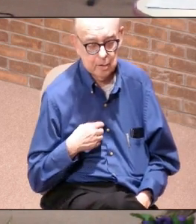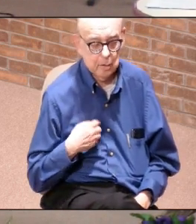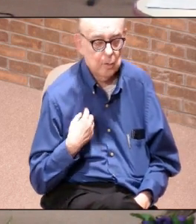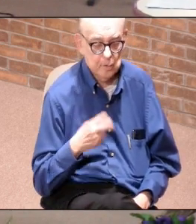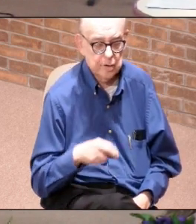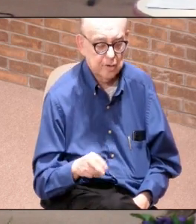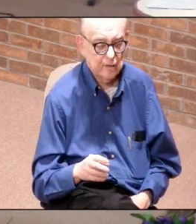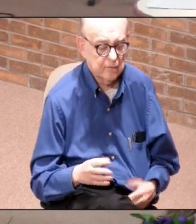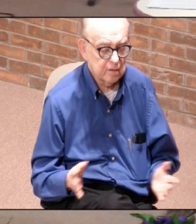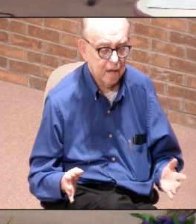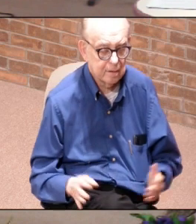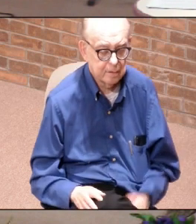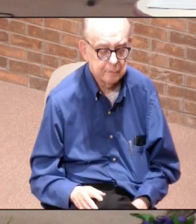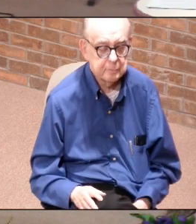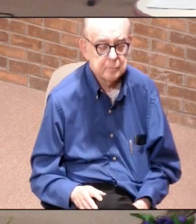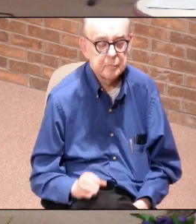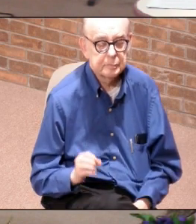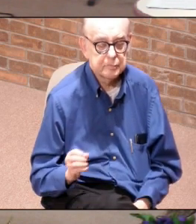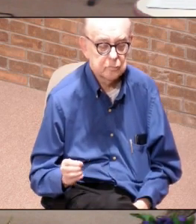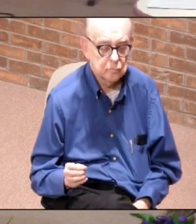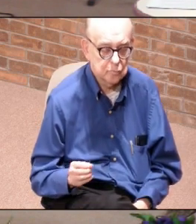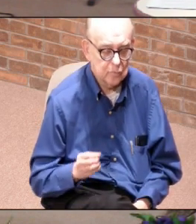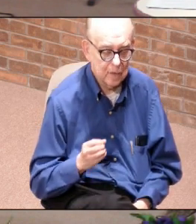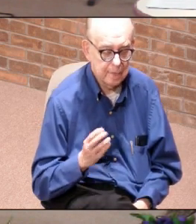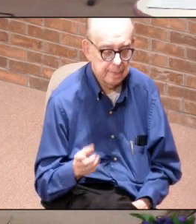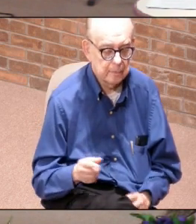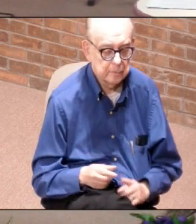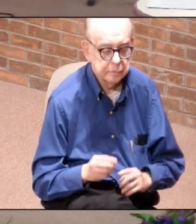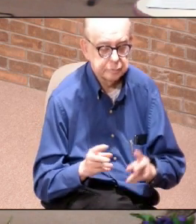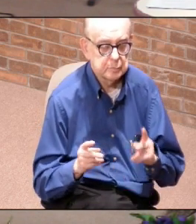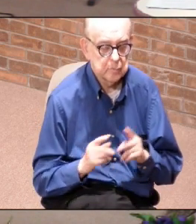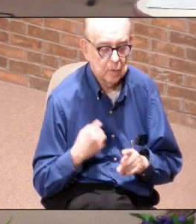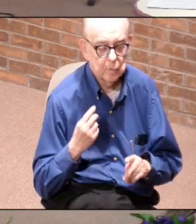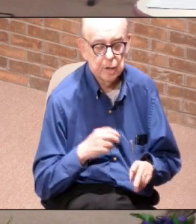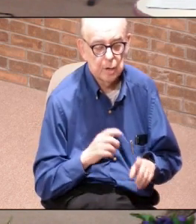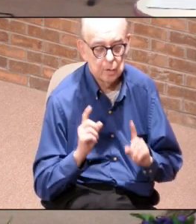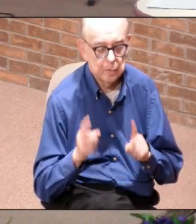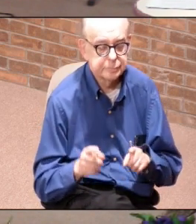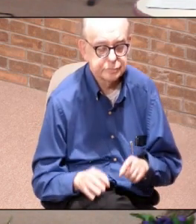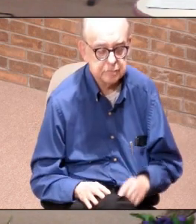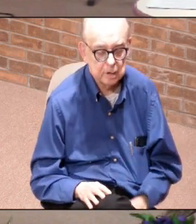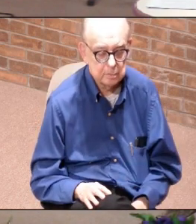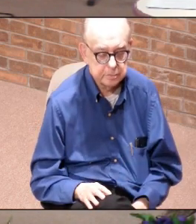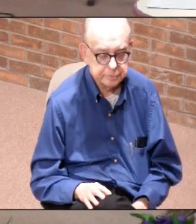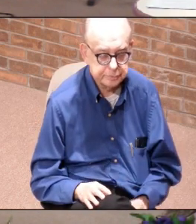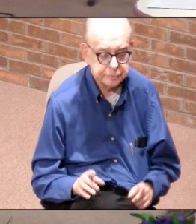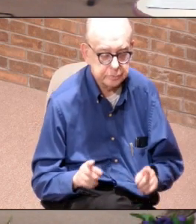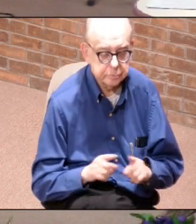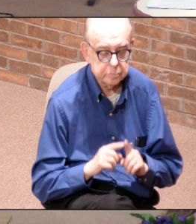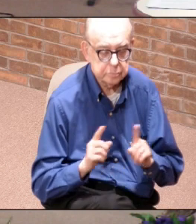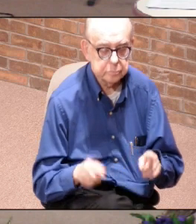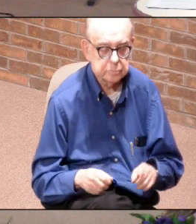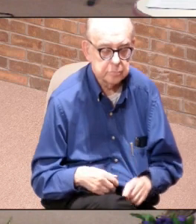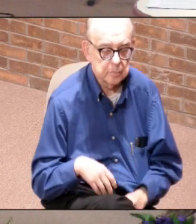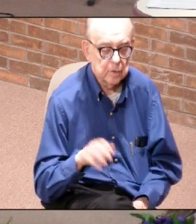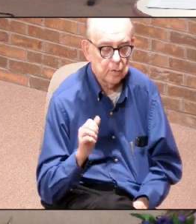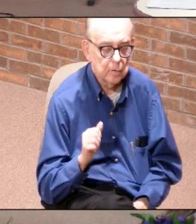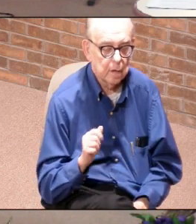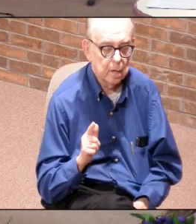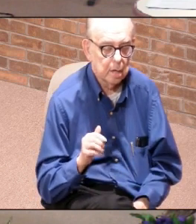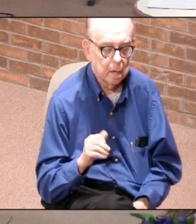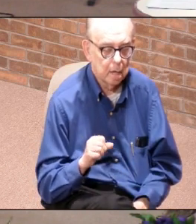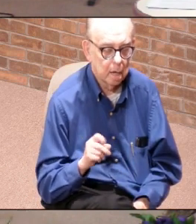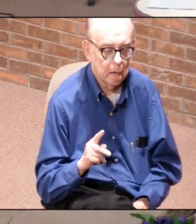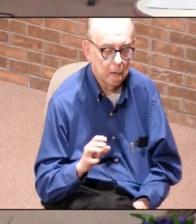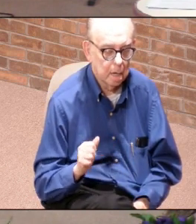lot. Okay? And so there's certain places where you travel, like when we went to Alaska,